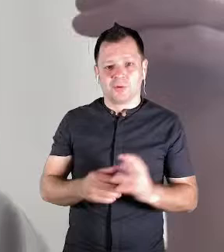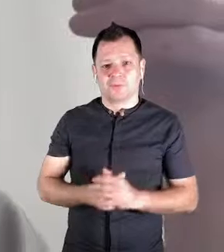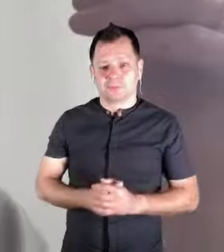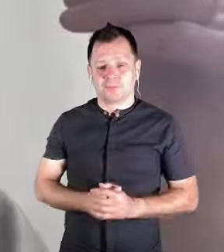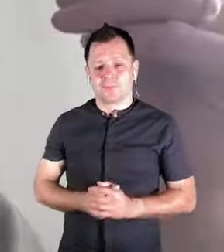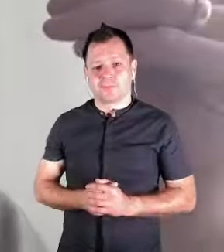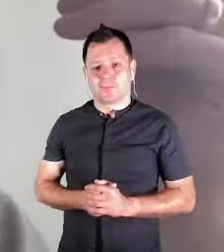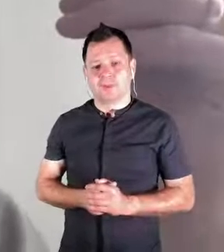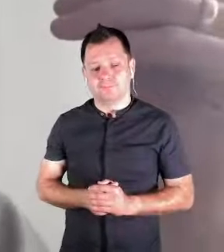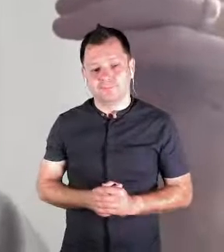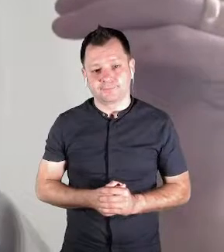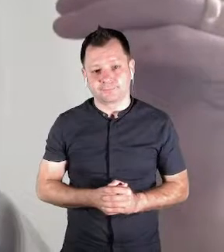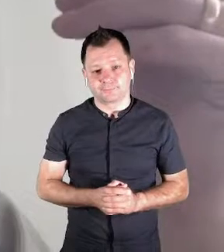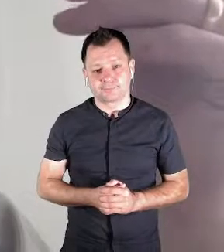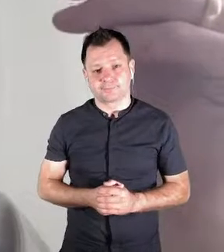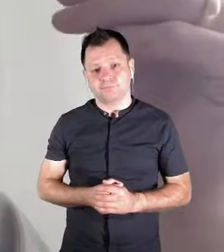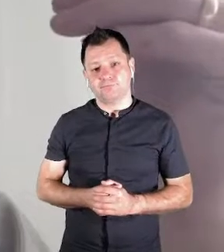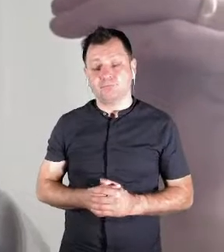on,